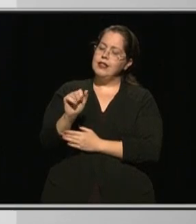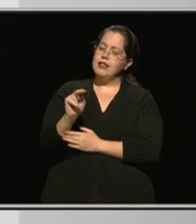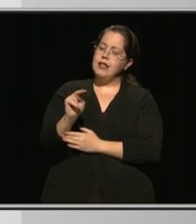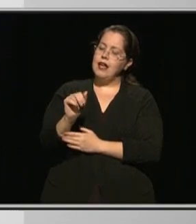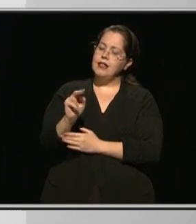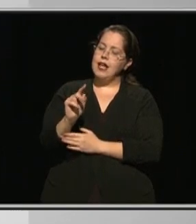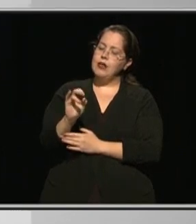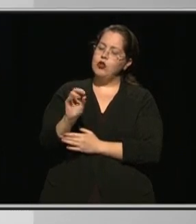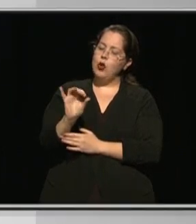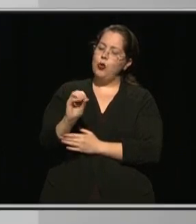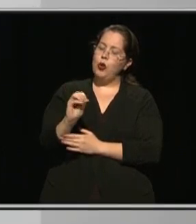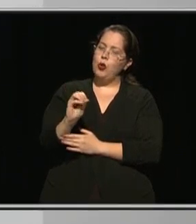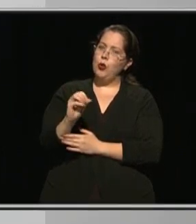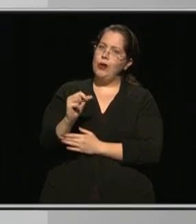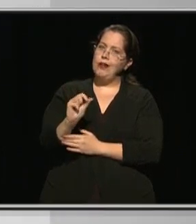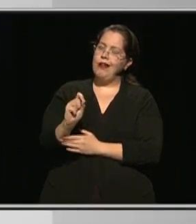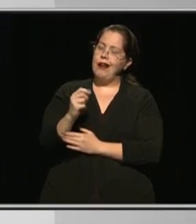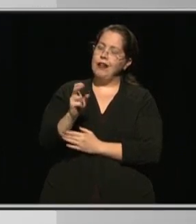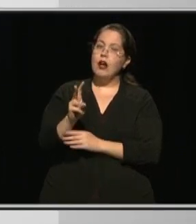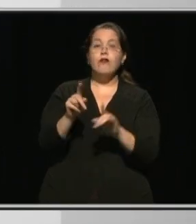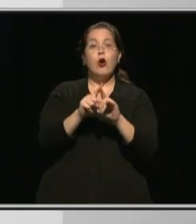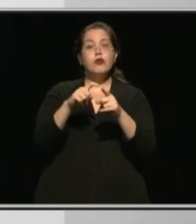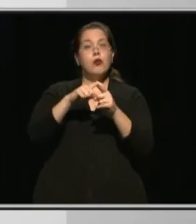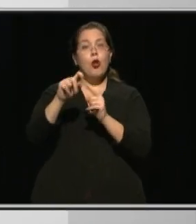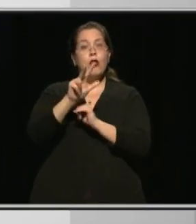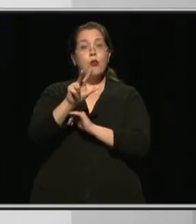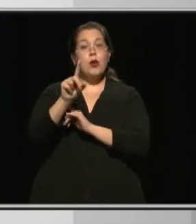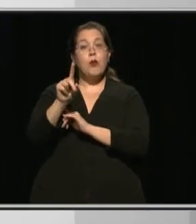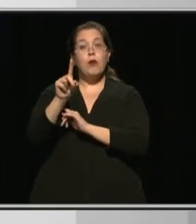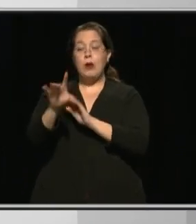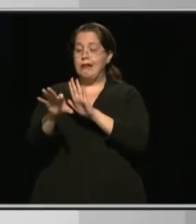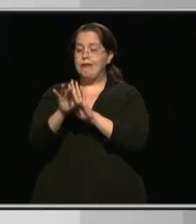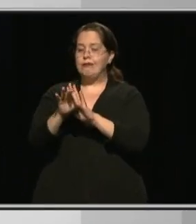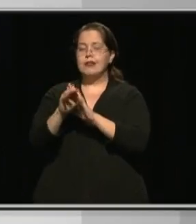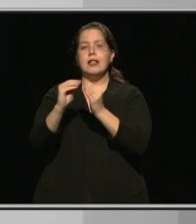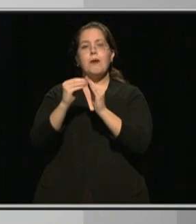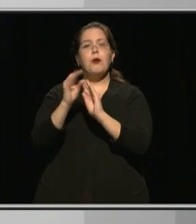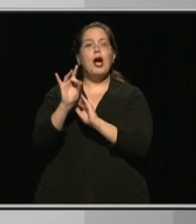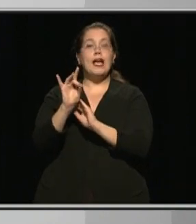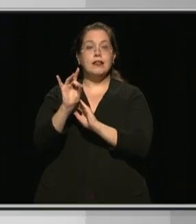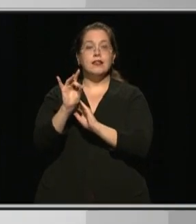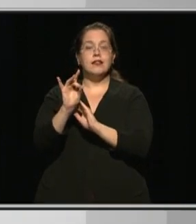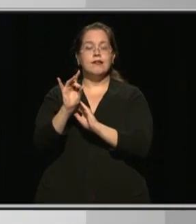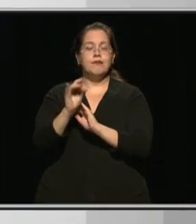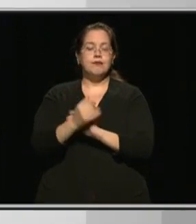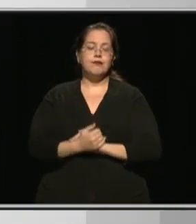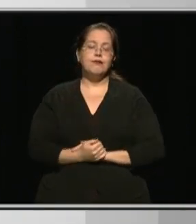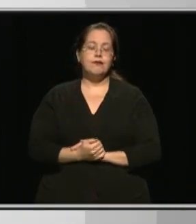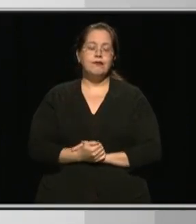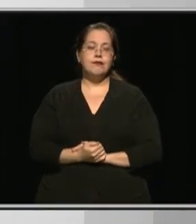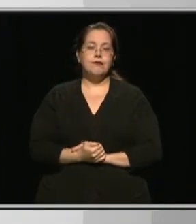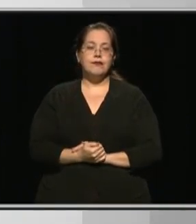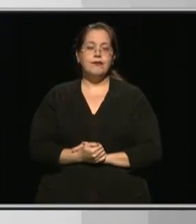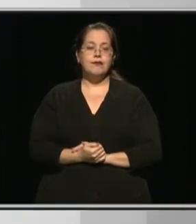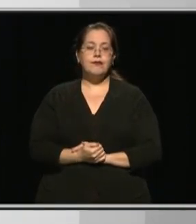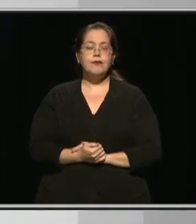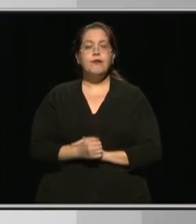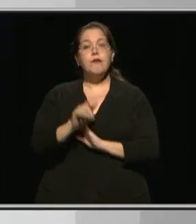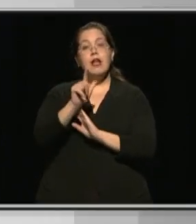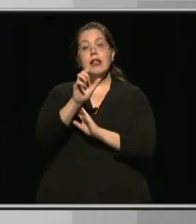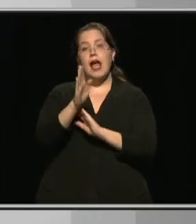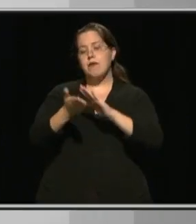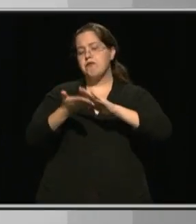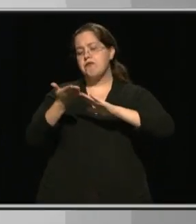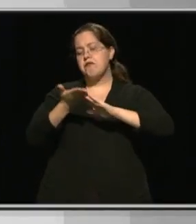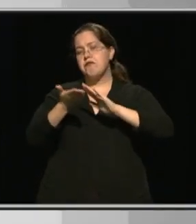covid19.sanantonio.gov. You can also get options by going to 311 and selecting option 8, calling 311 and selecting option 8. Labs are